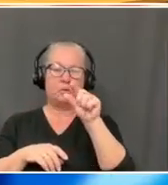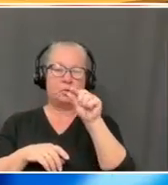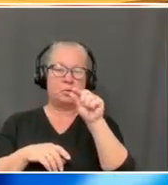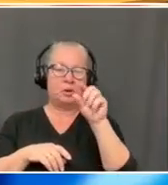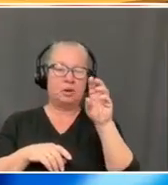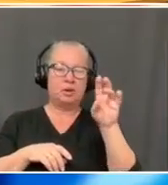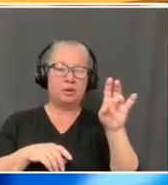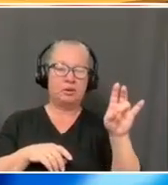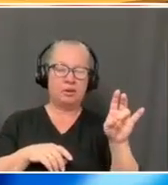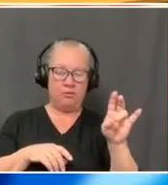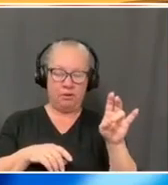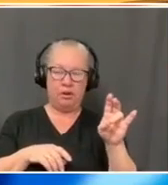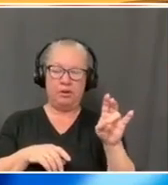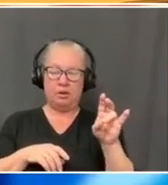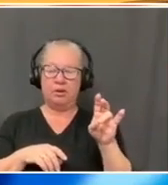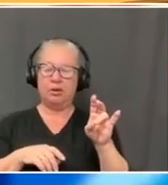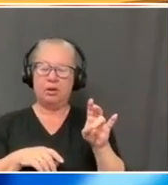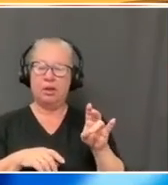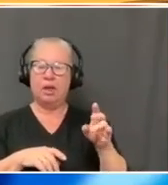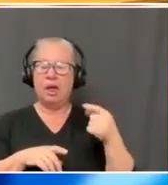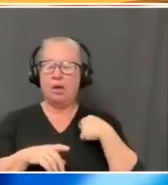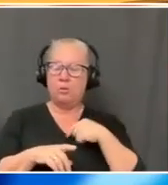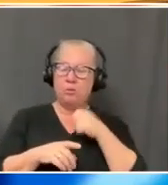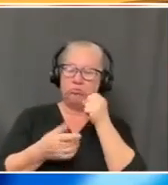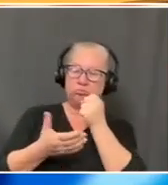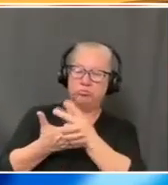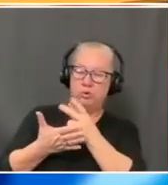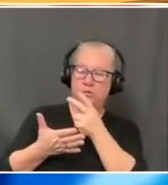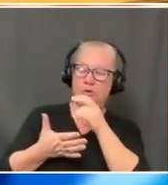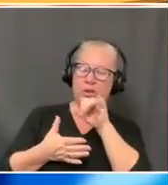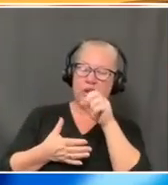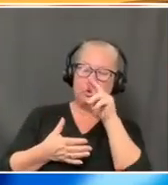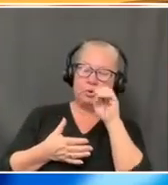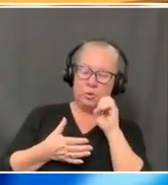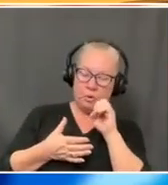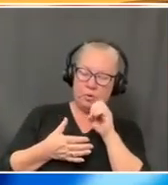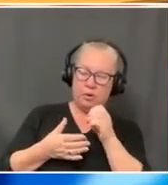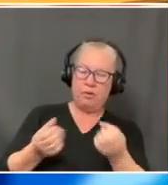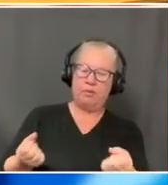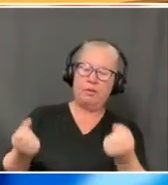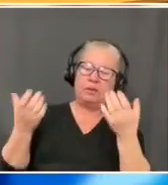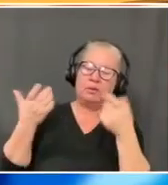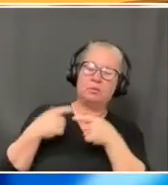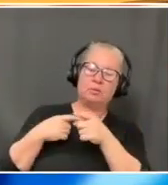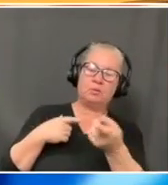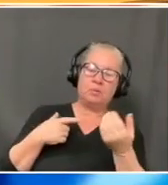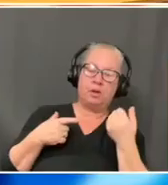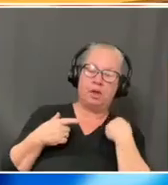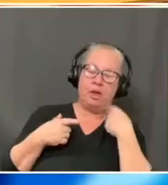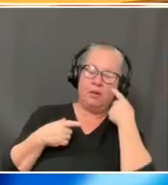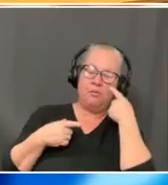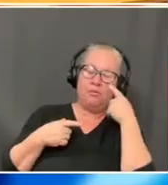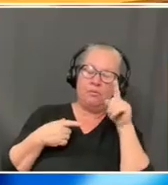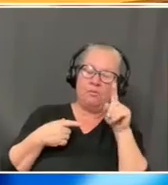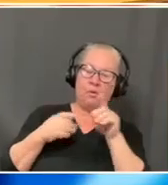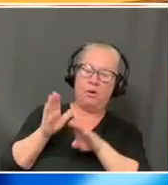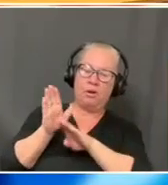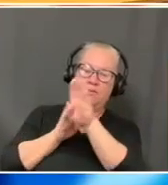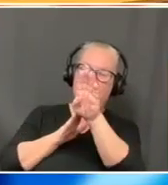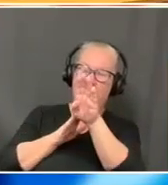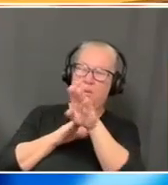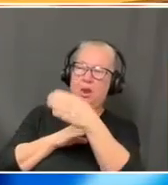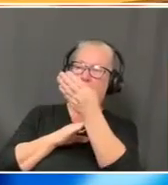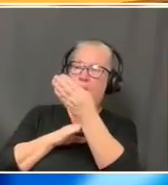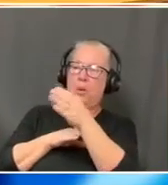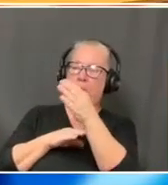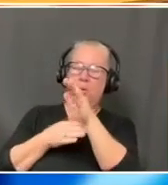by the board in June. And so this is how much, based off of budget development, and the blue is the schools, obviously schools making decisions about